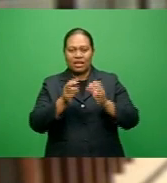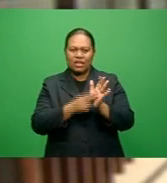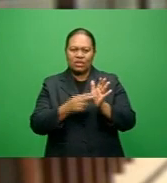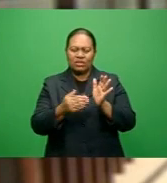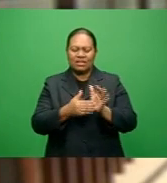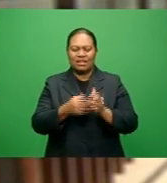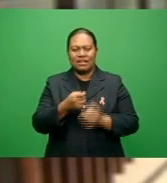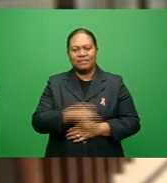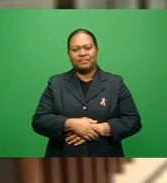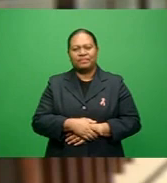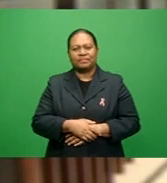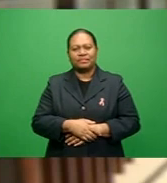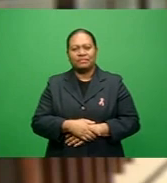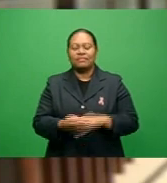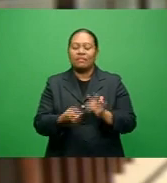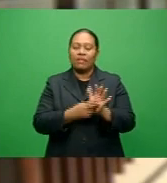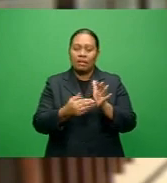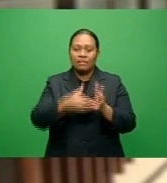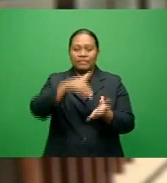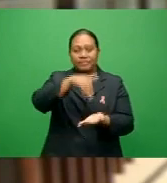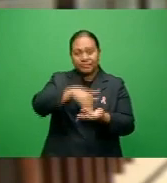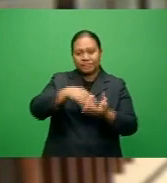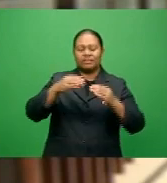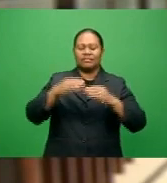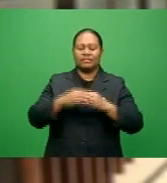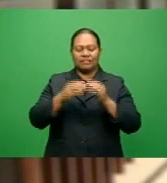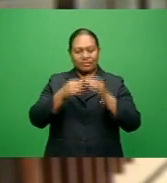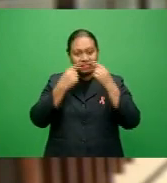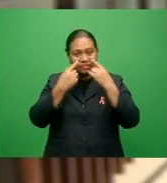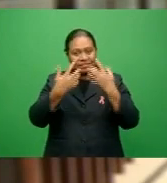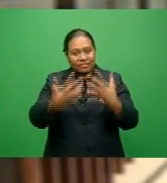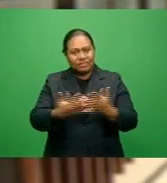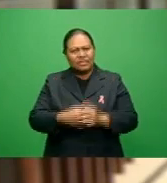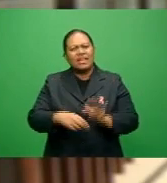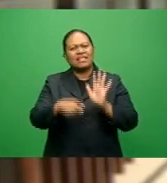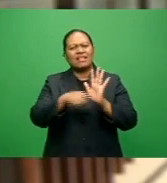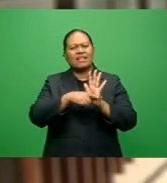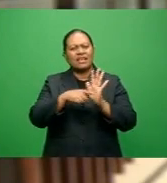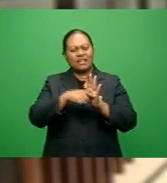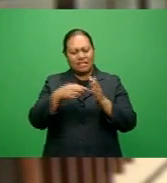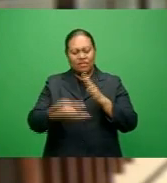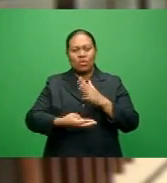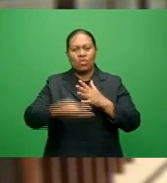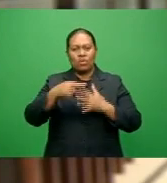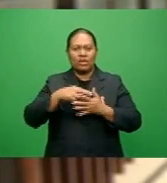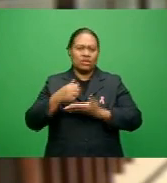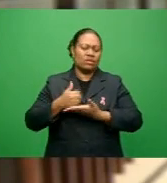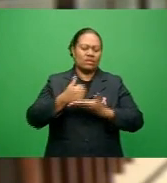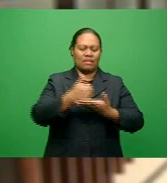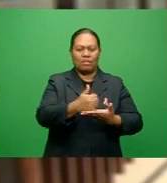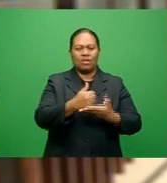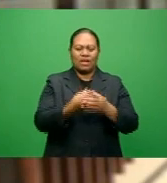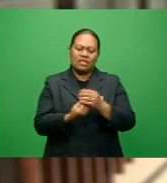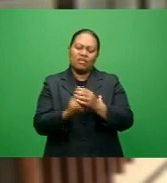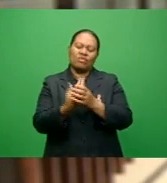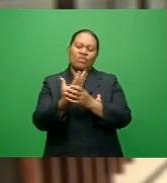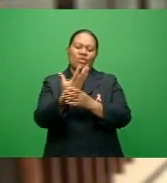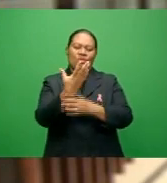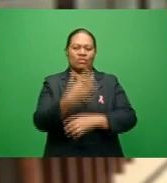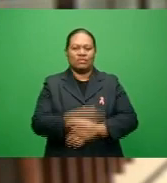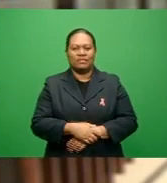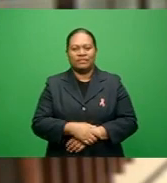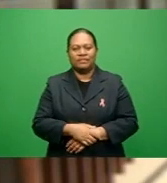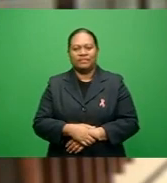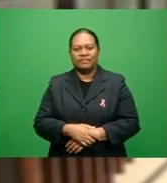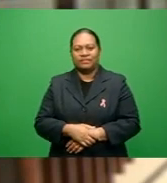win. The New Zealand Central Bank is also actively considering negative interest rates to support jobs and growth and to stabilize its